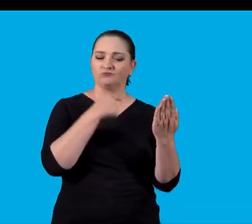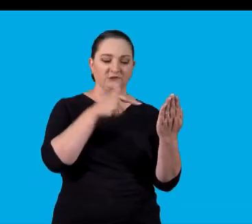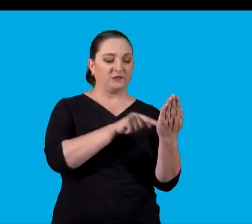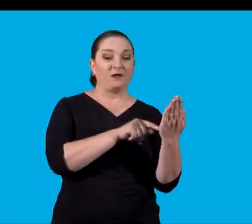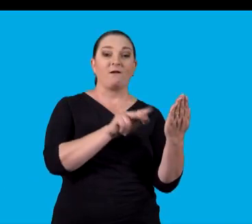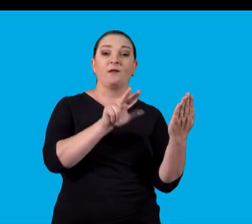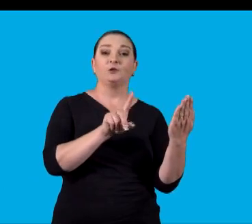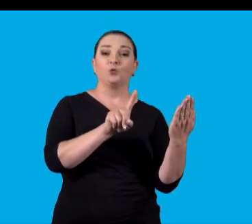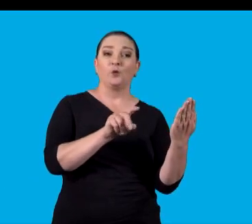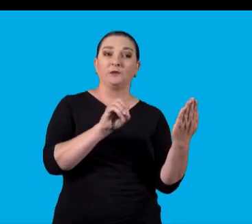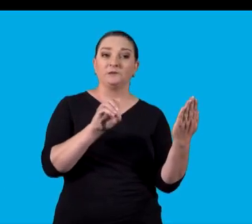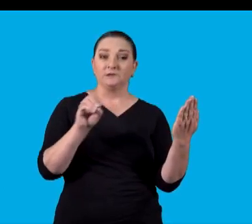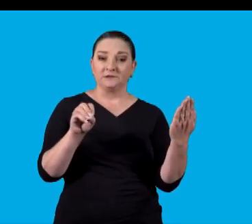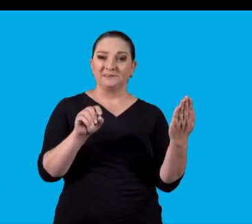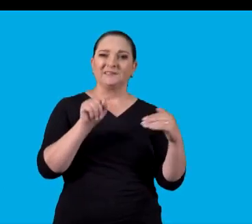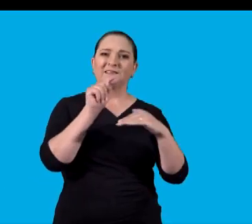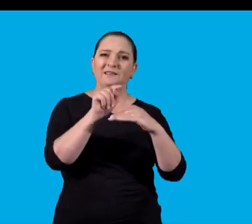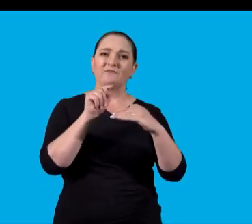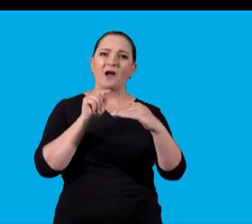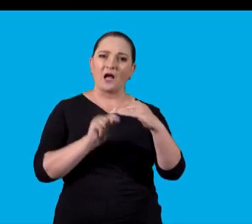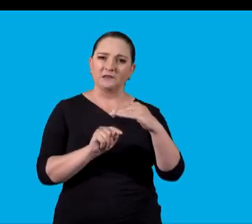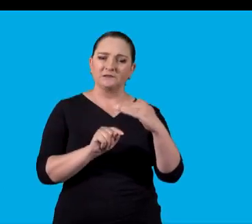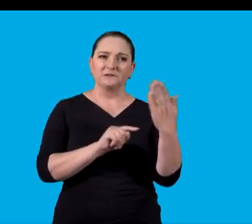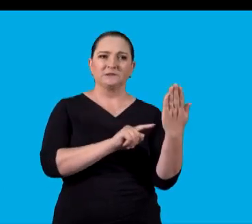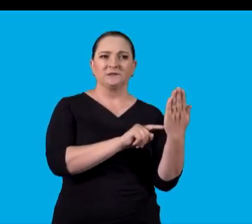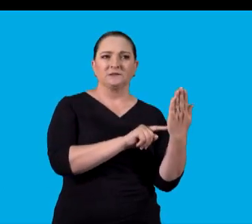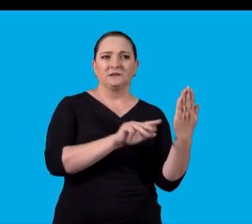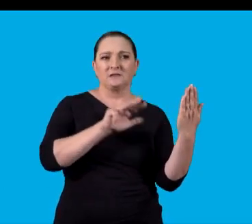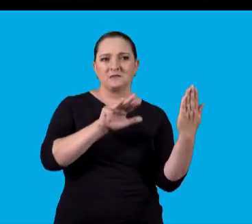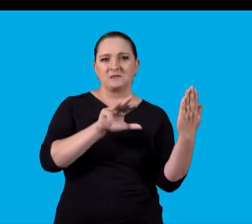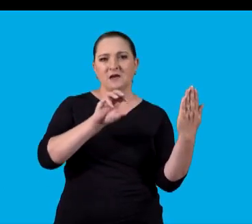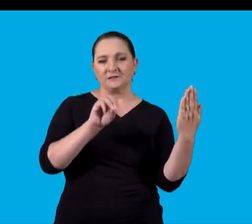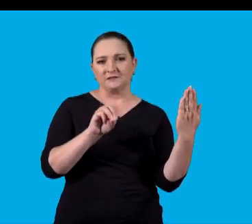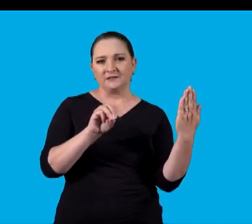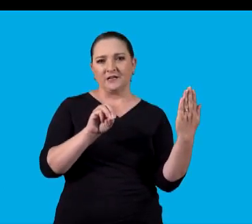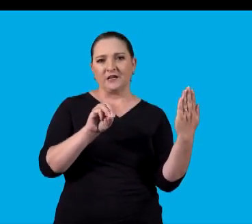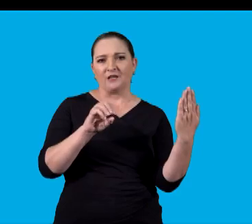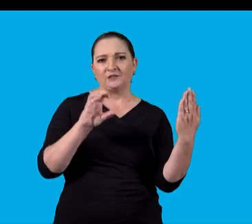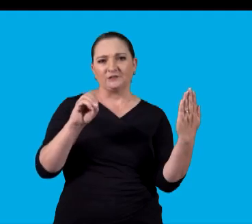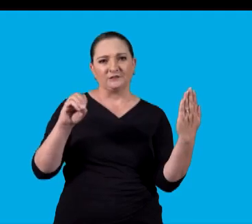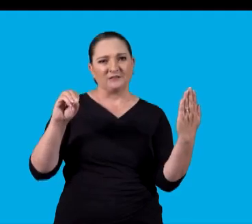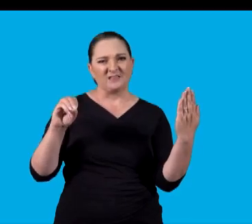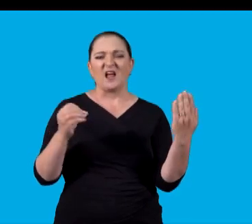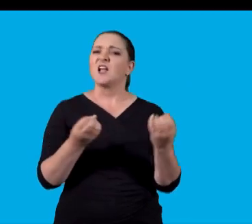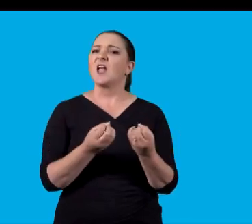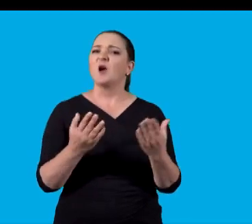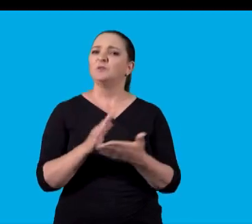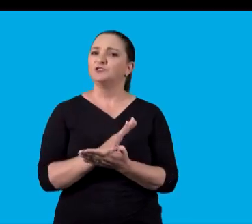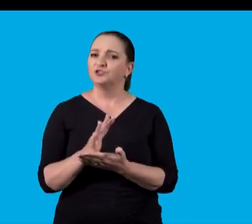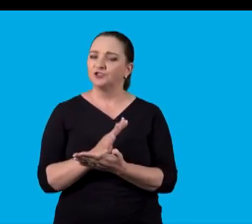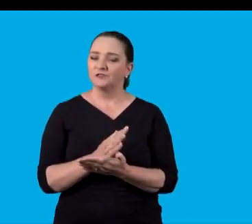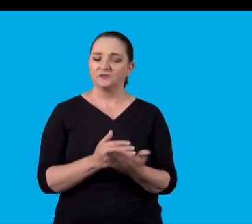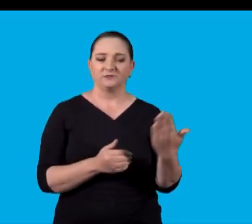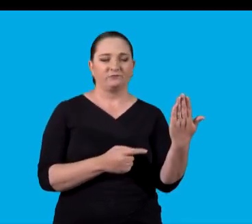81,000, then we divide that by the 90,000, which is the number of shares that we repurchased.